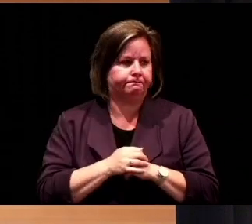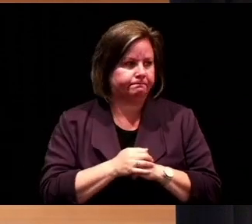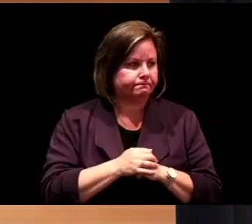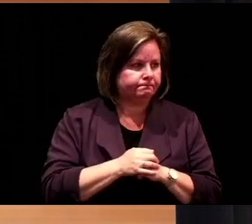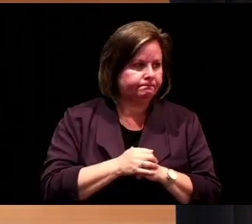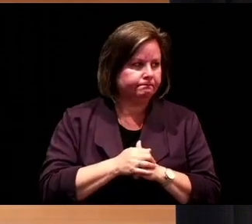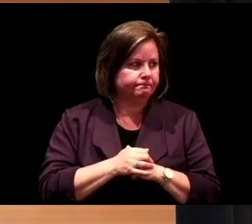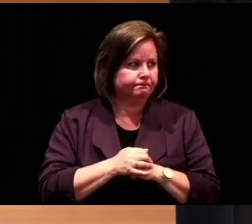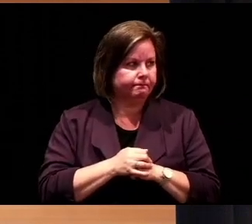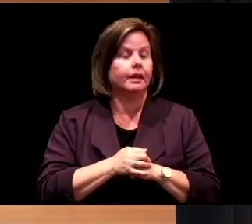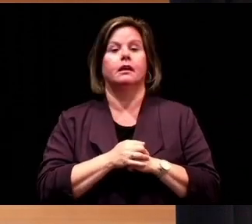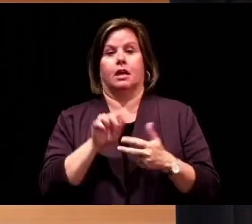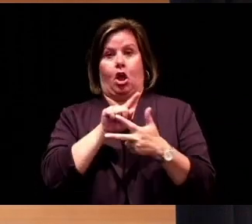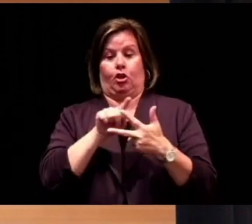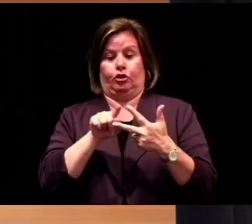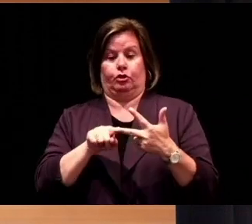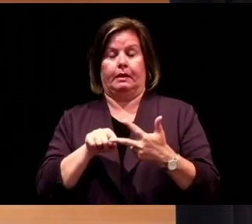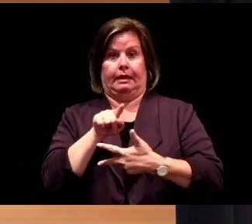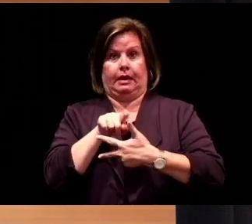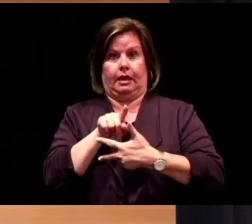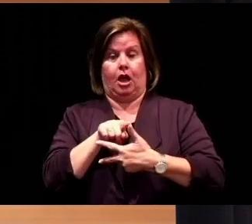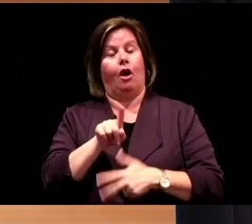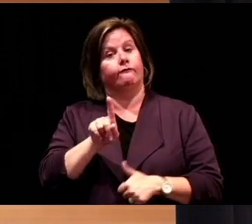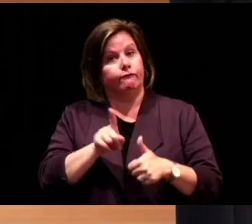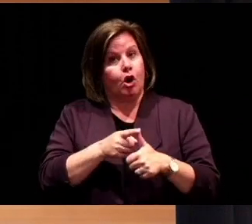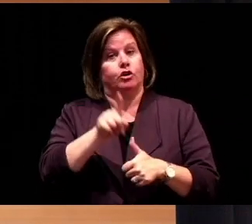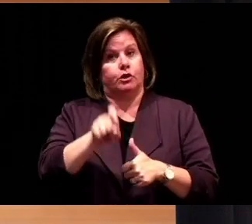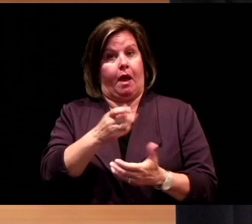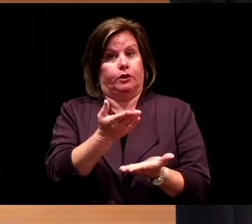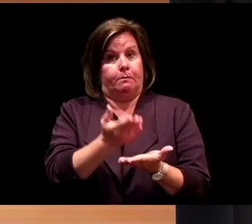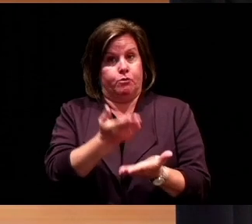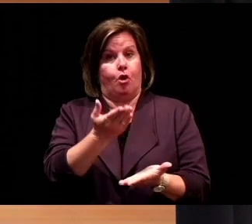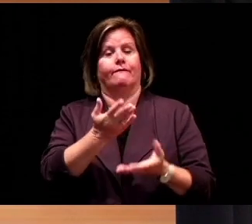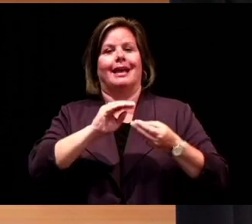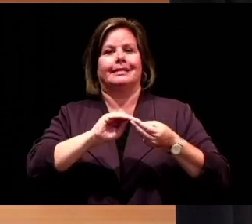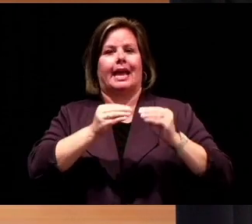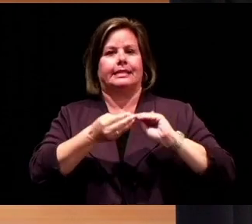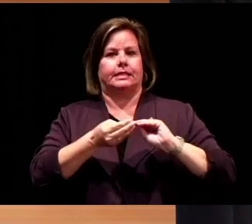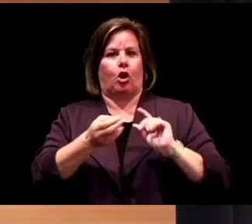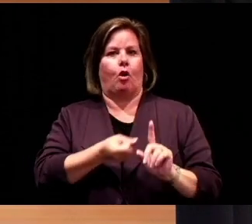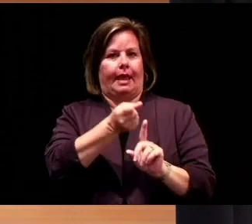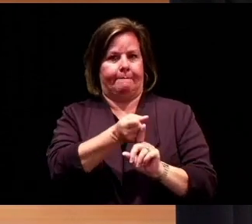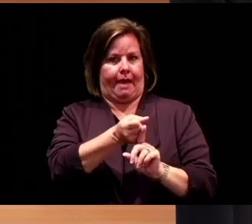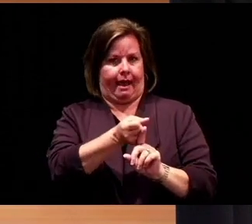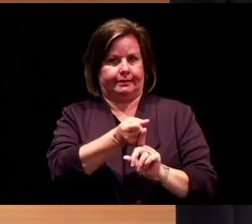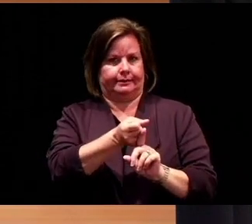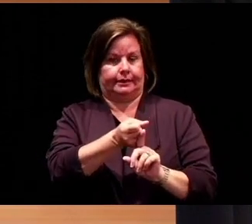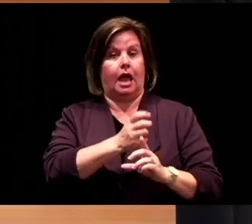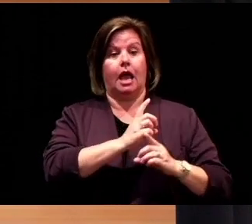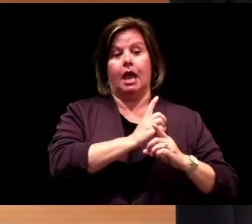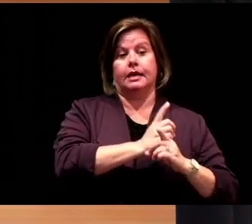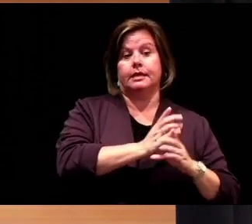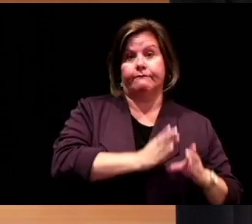extending this restriction 99 years, you have shown that it has disparate impact on those ethnic groups,